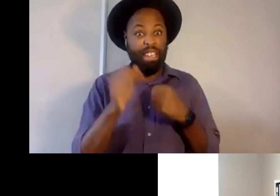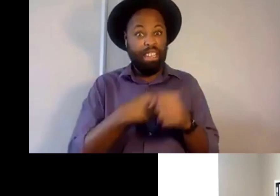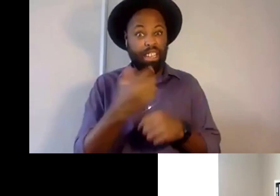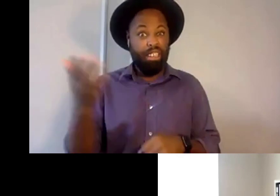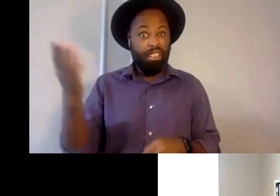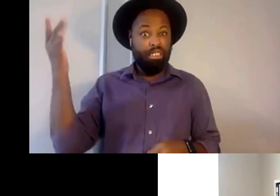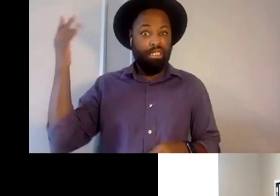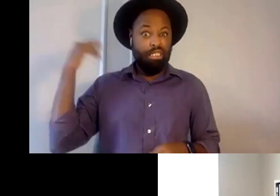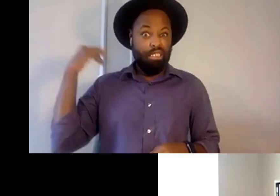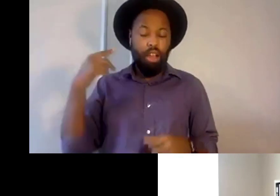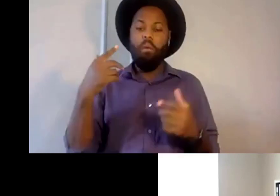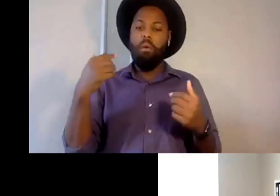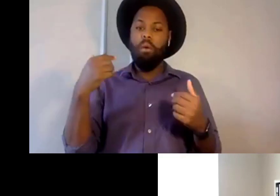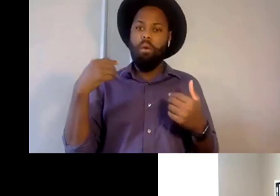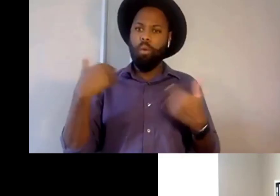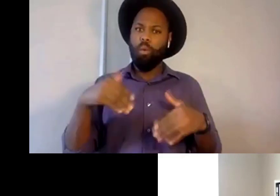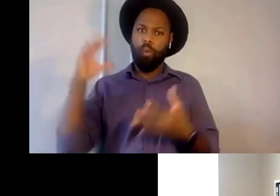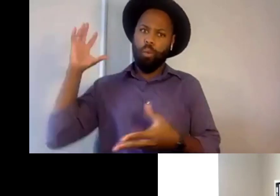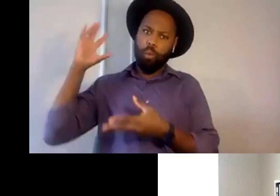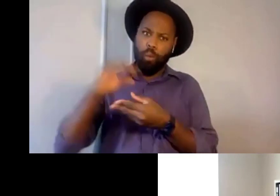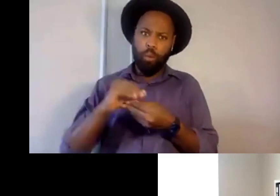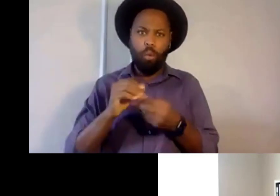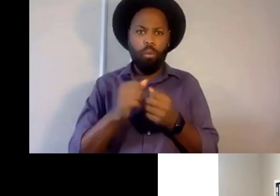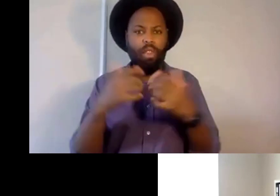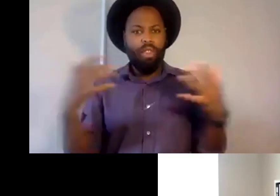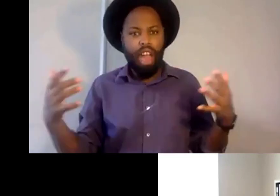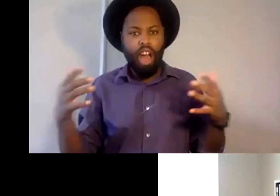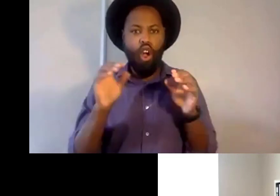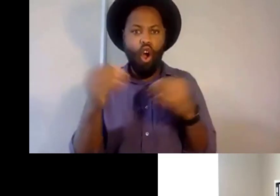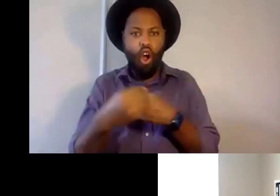our Office of Diversity and Inclusion